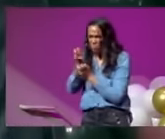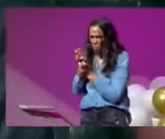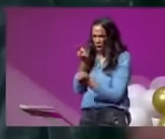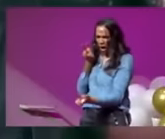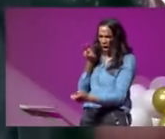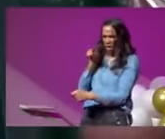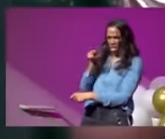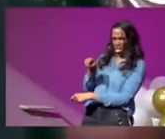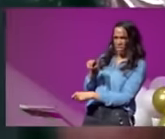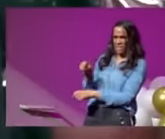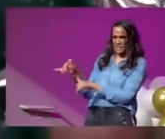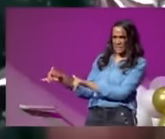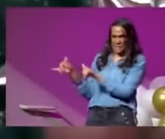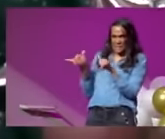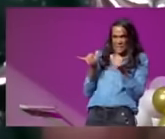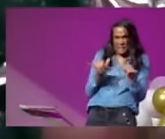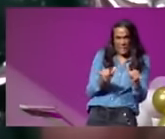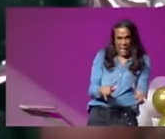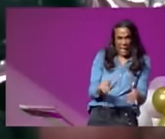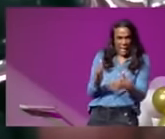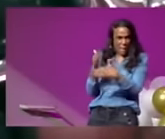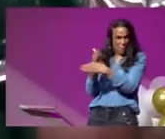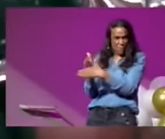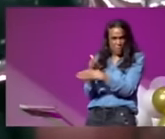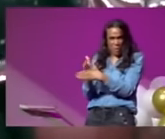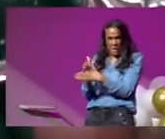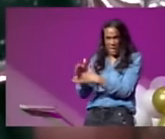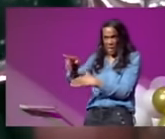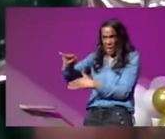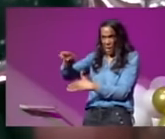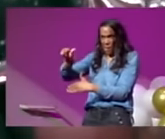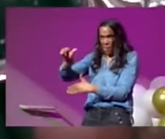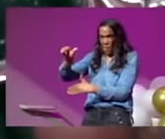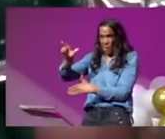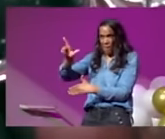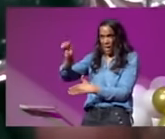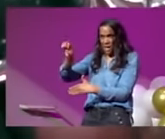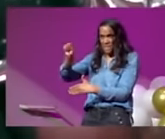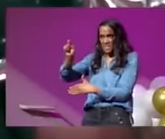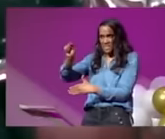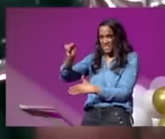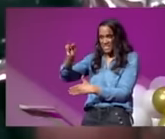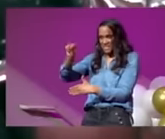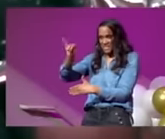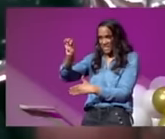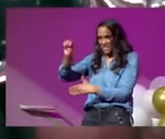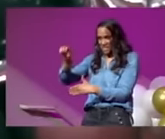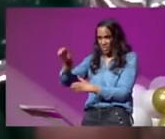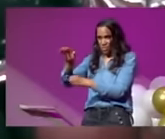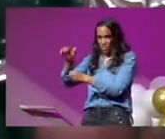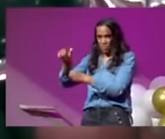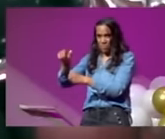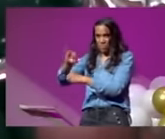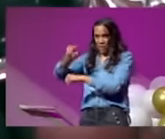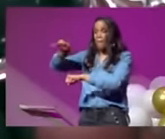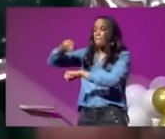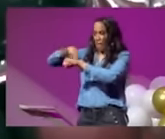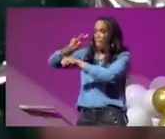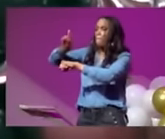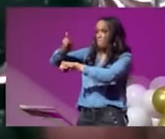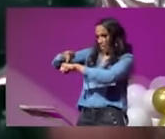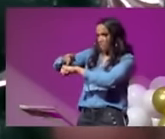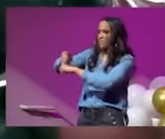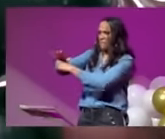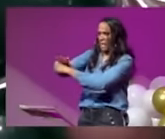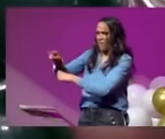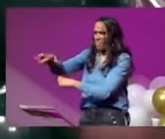the similarities between what the Palestinians were dealing with and what they had dealt with there